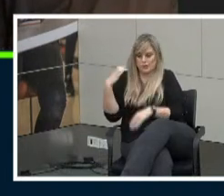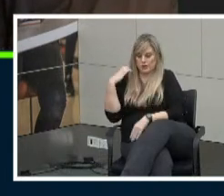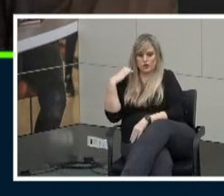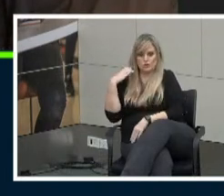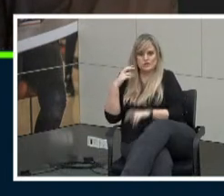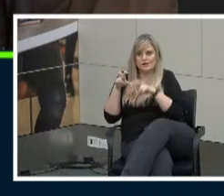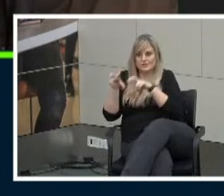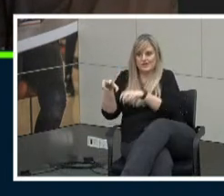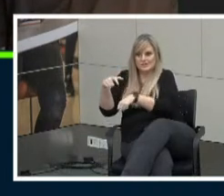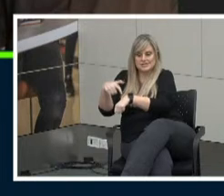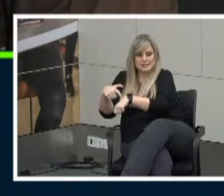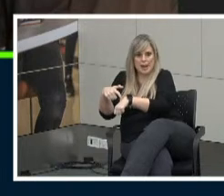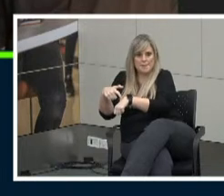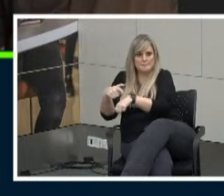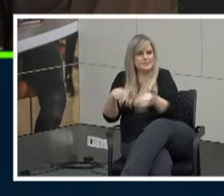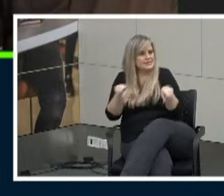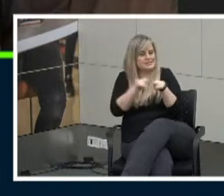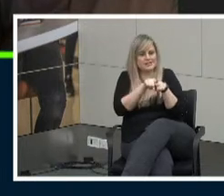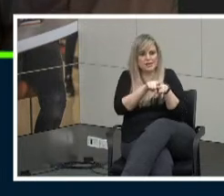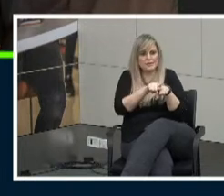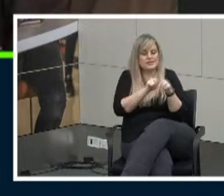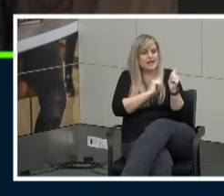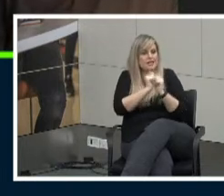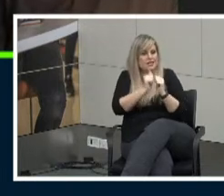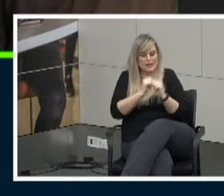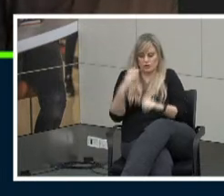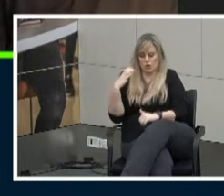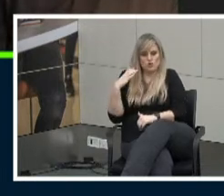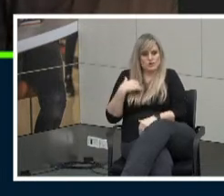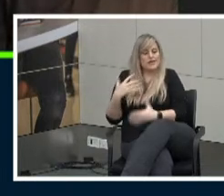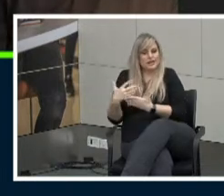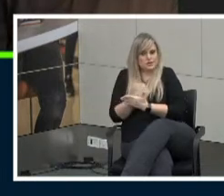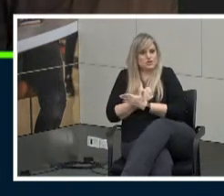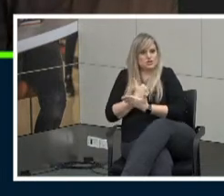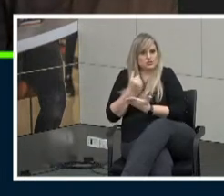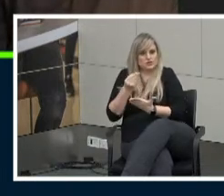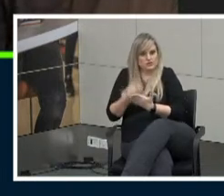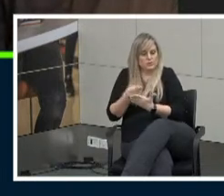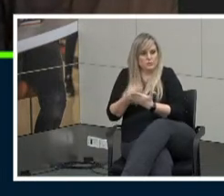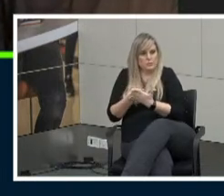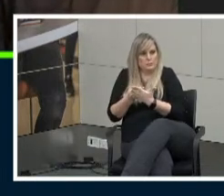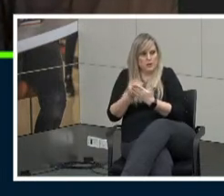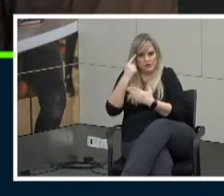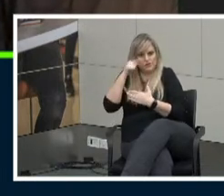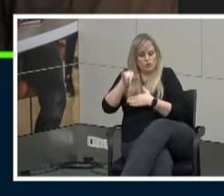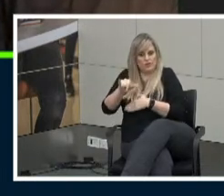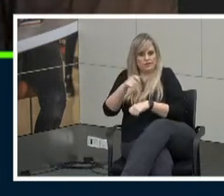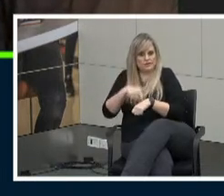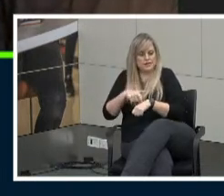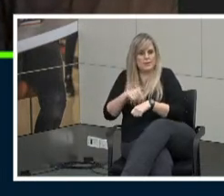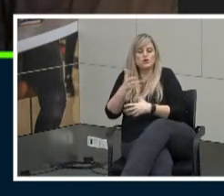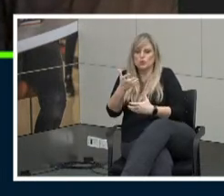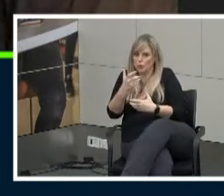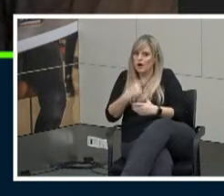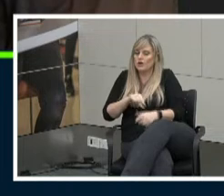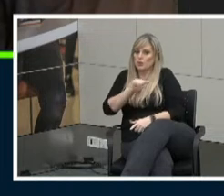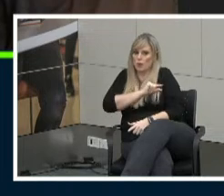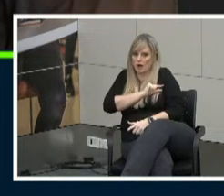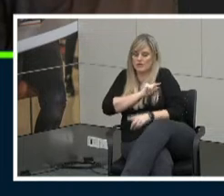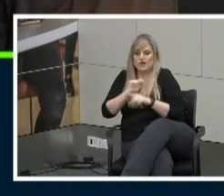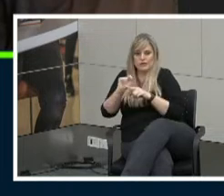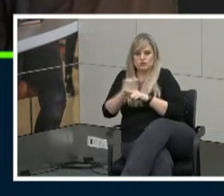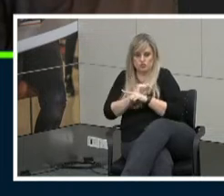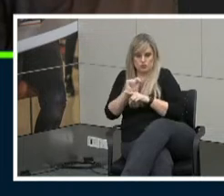the classroom as athletic coaches and they deserve to be compensated for that time you want qualified and trained